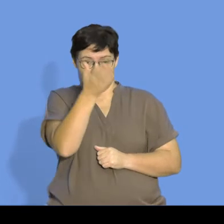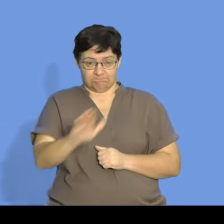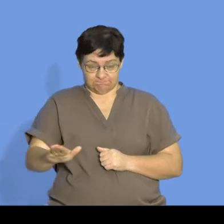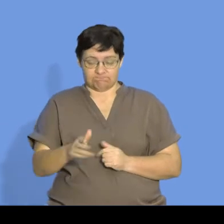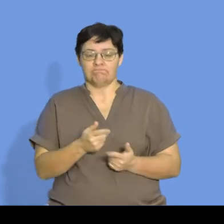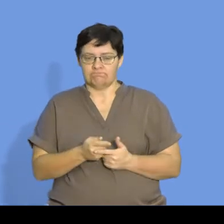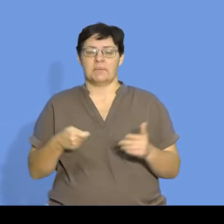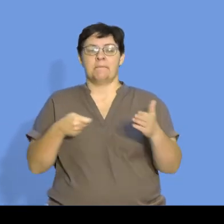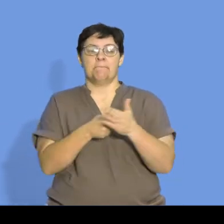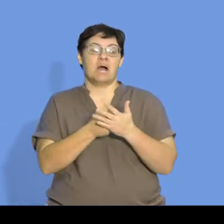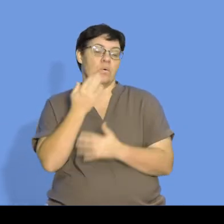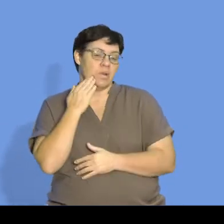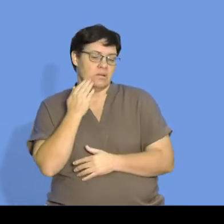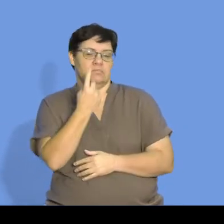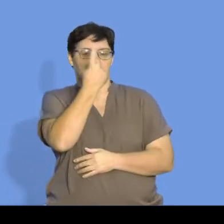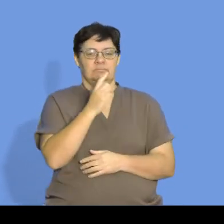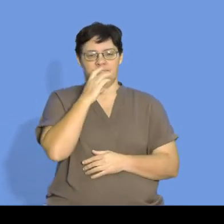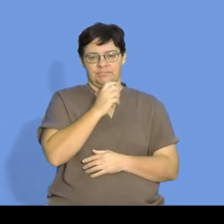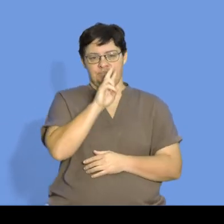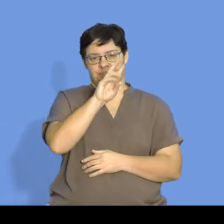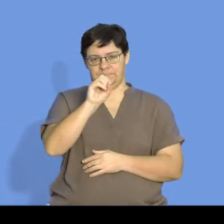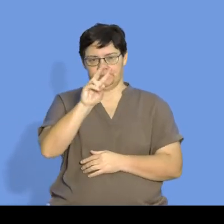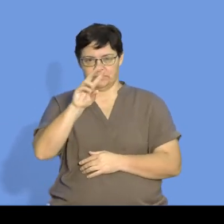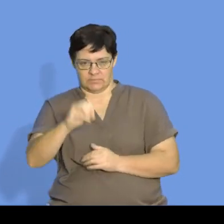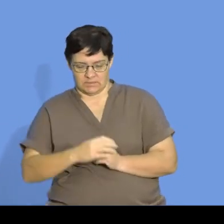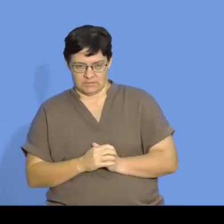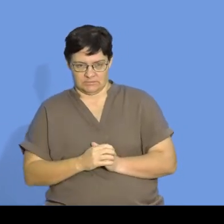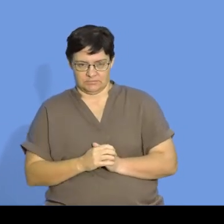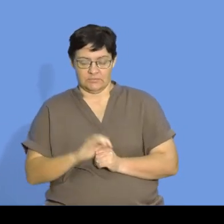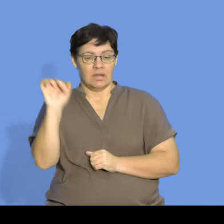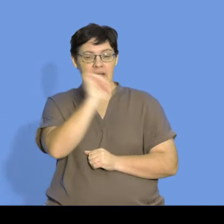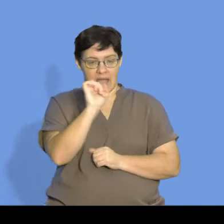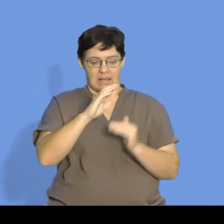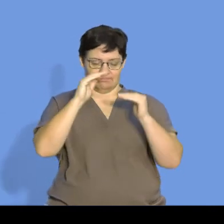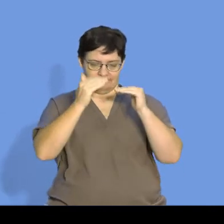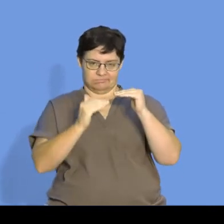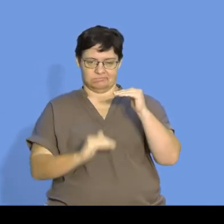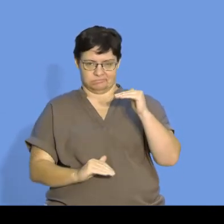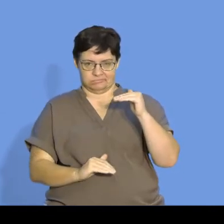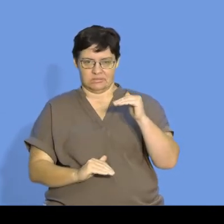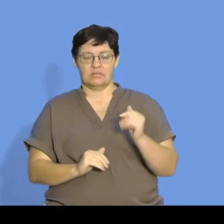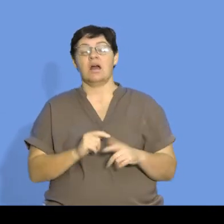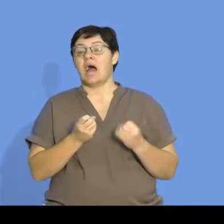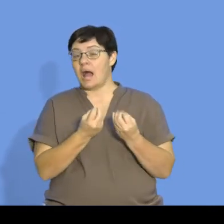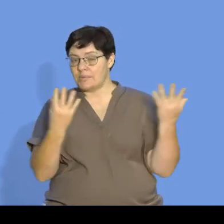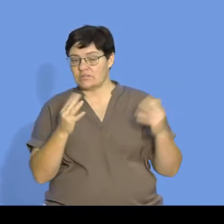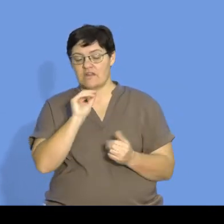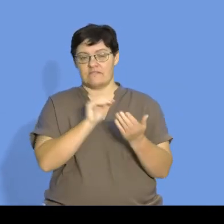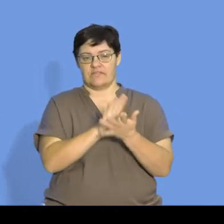delivery vehicle was purchased on the 1st of September 2020. Vehicles are depreciated